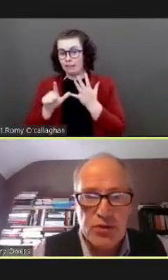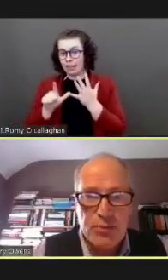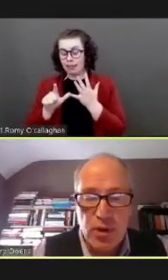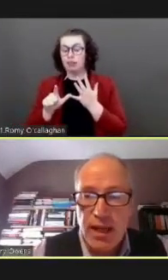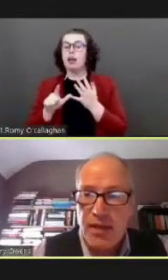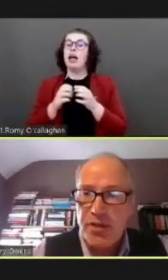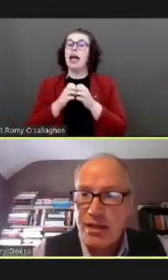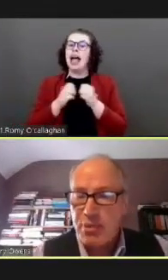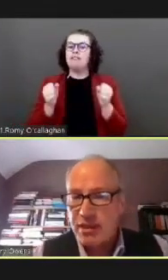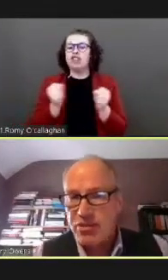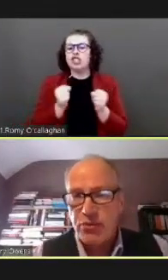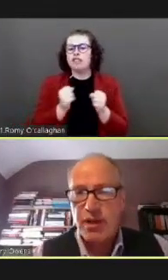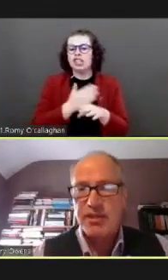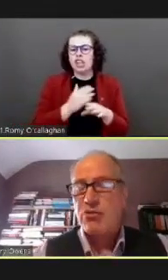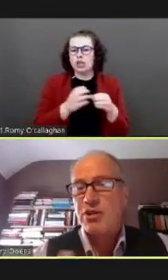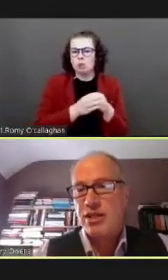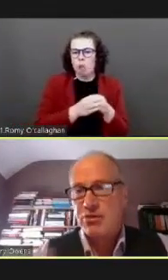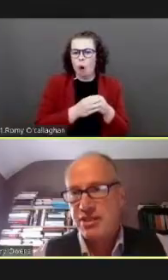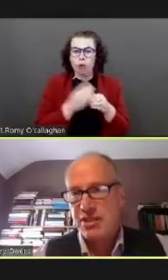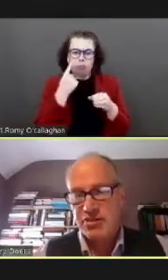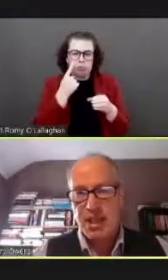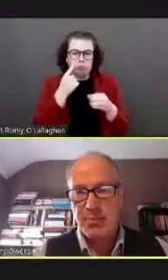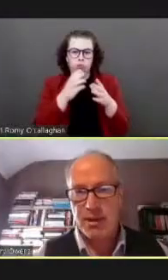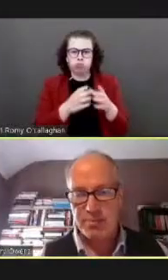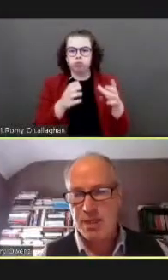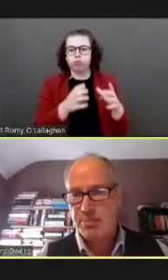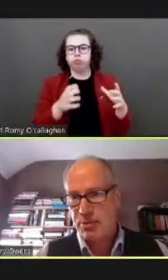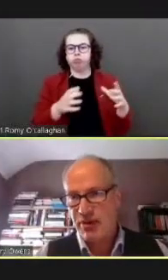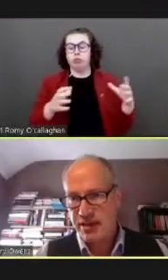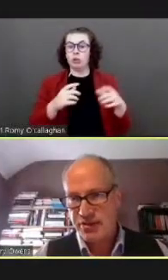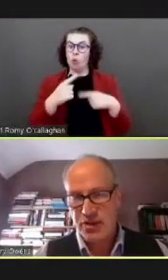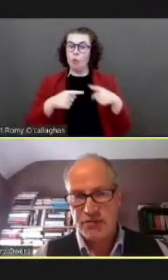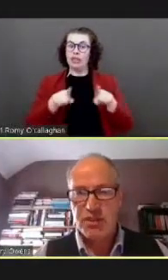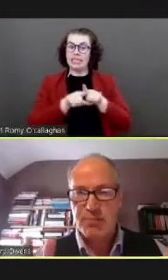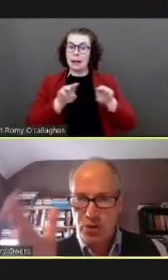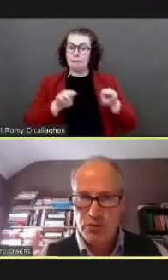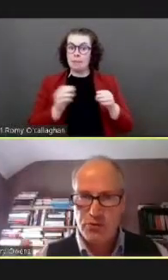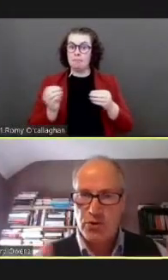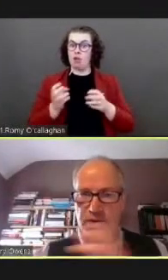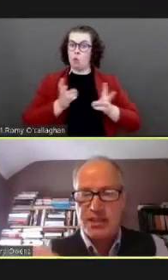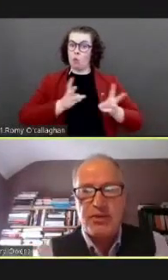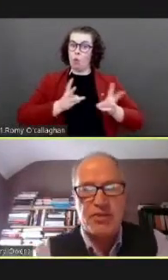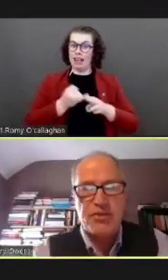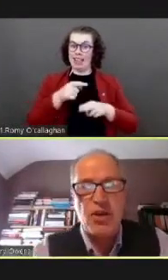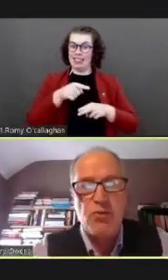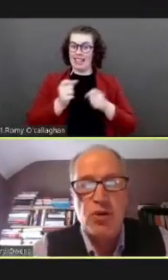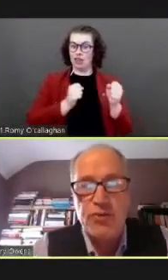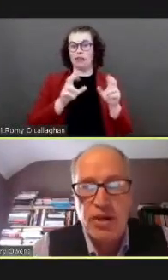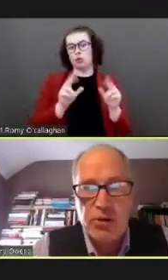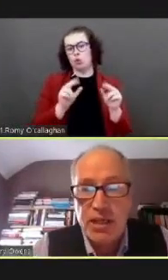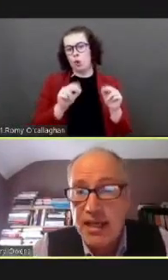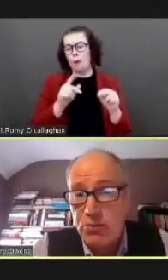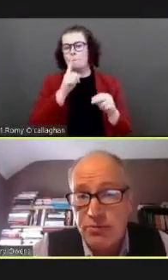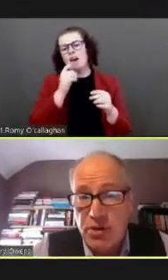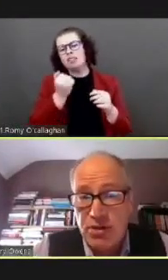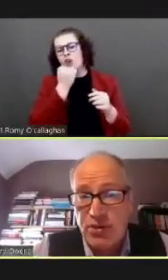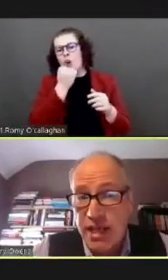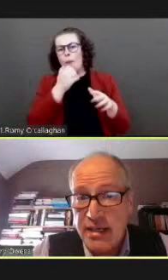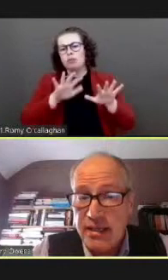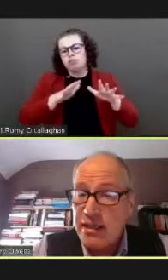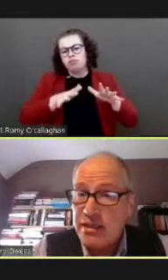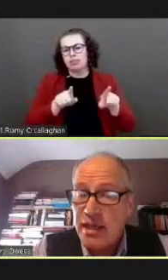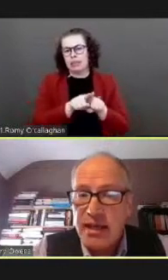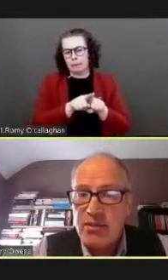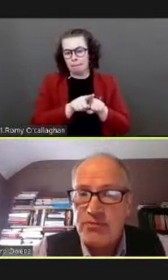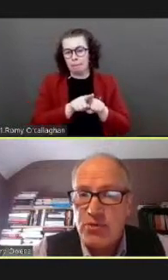way, starts off small and then it builds. So year on year, it's not the same amount of people providing the service. But overall, these figures roughly are in gate referrals